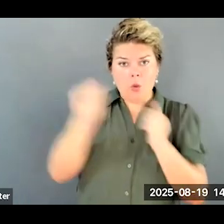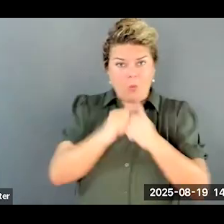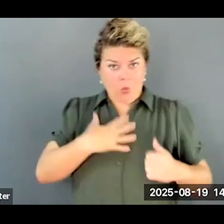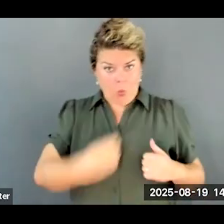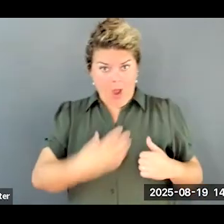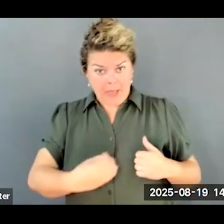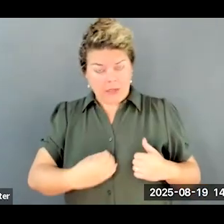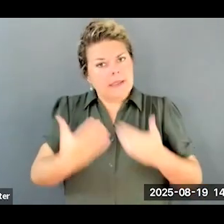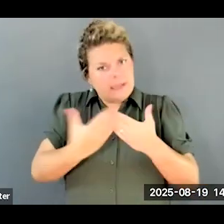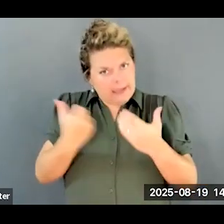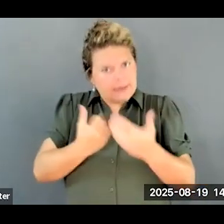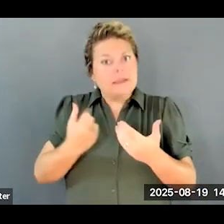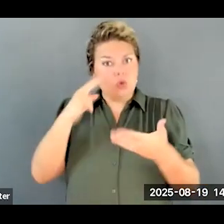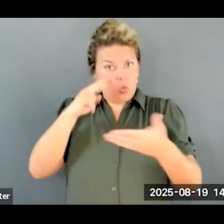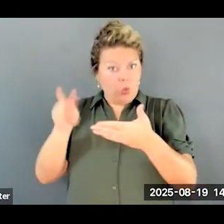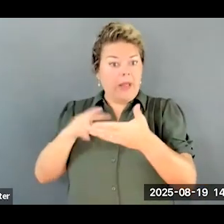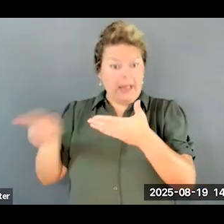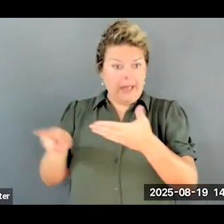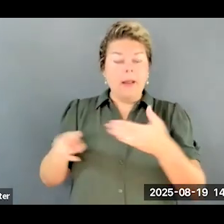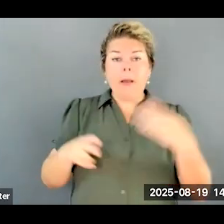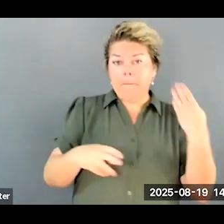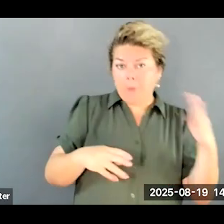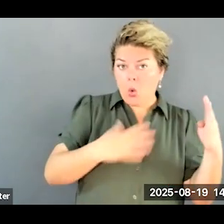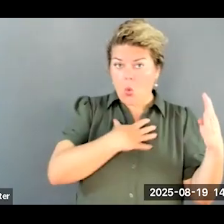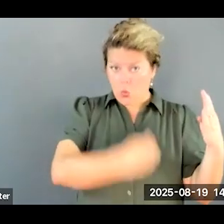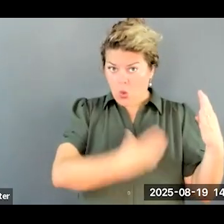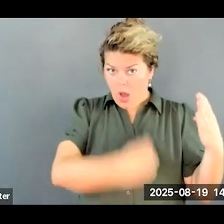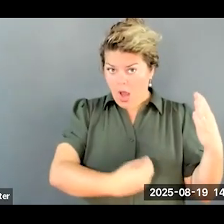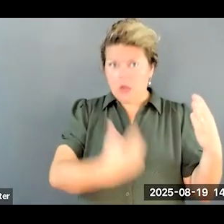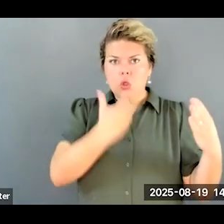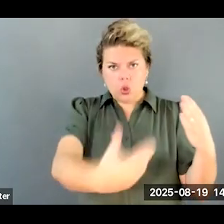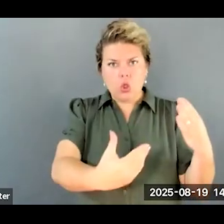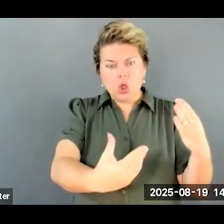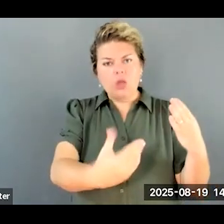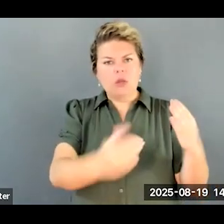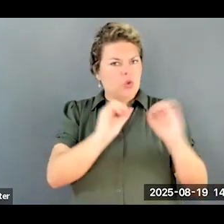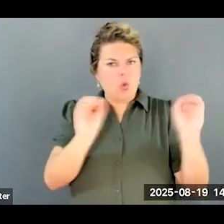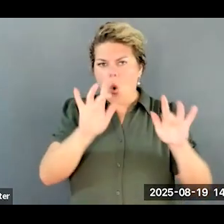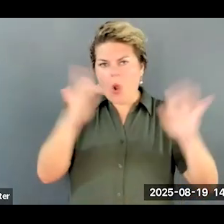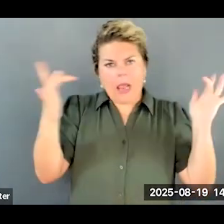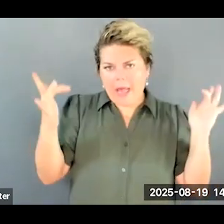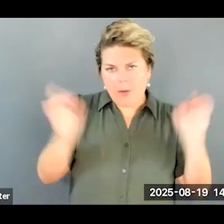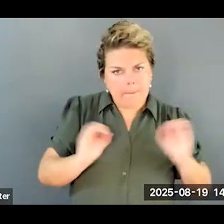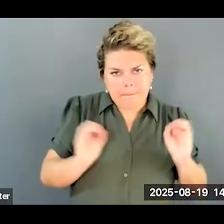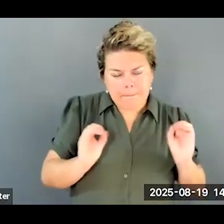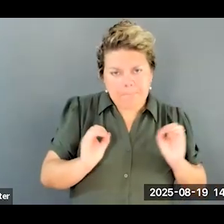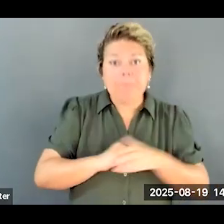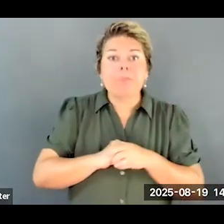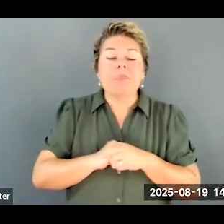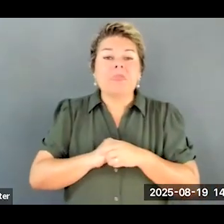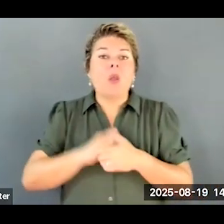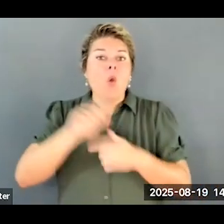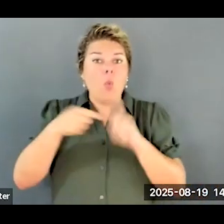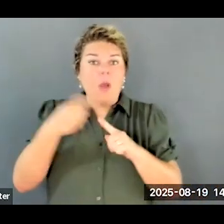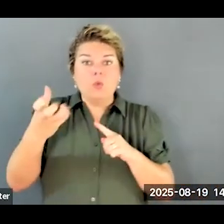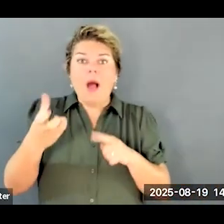but not too large of a difference, such as the black and white, where it can create that glare. It's always helpful when you're trying to create a